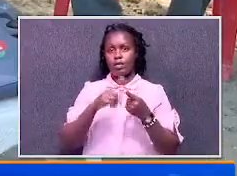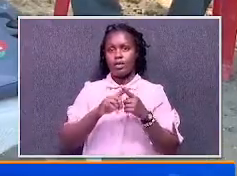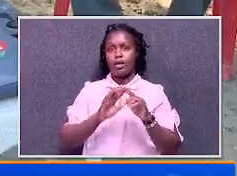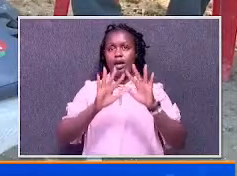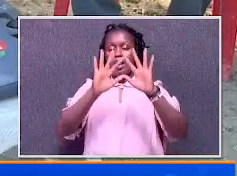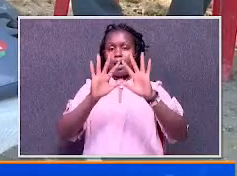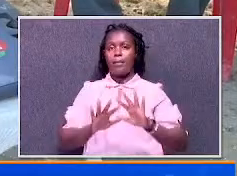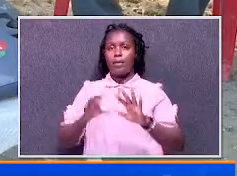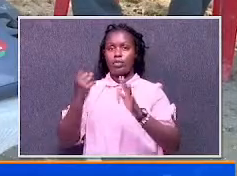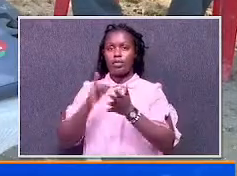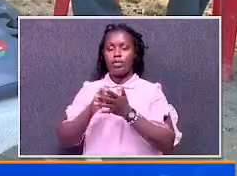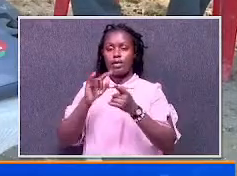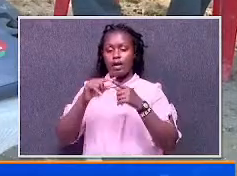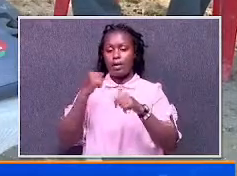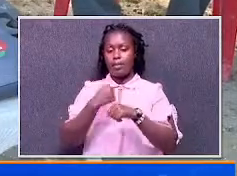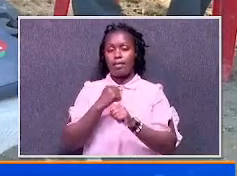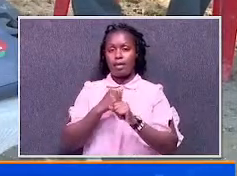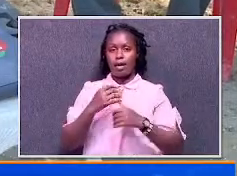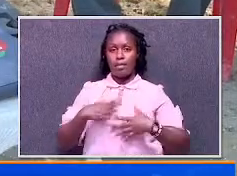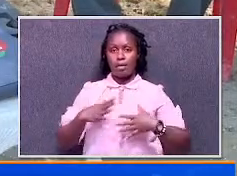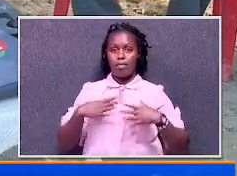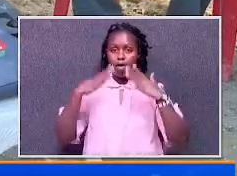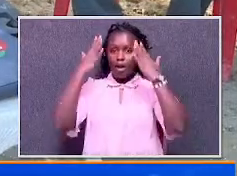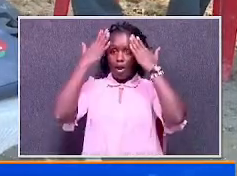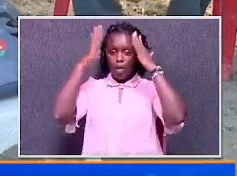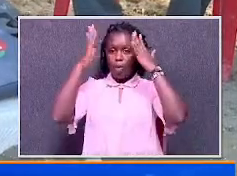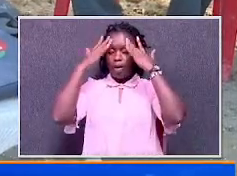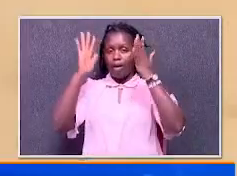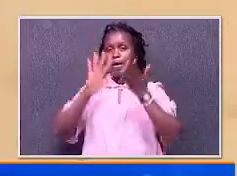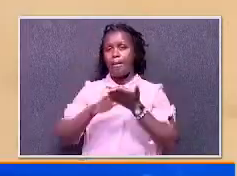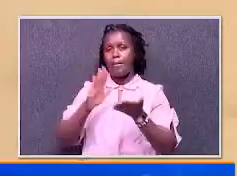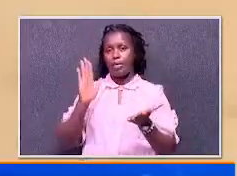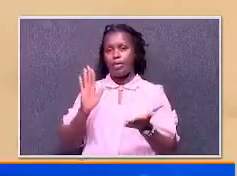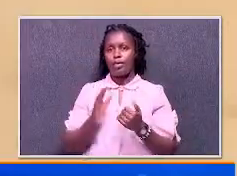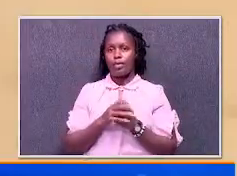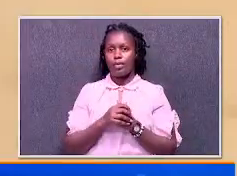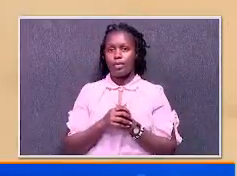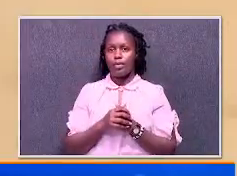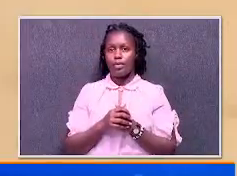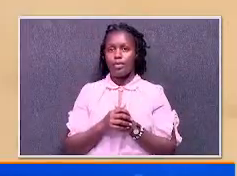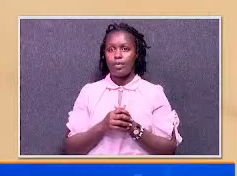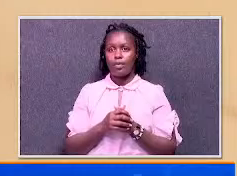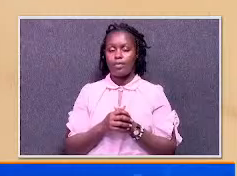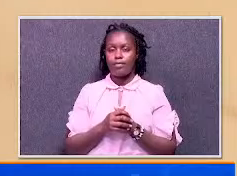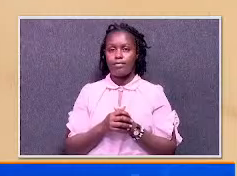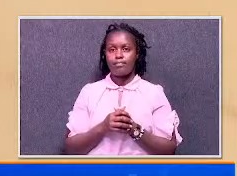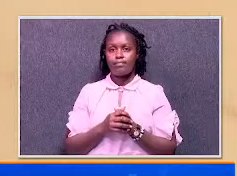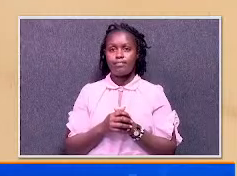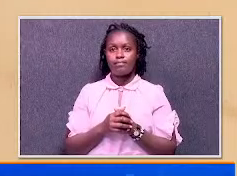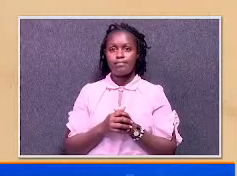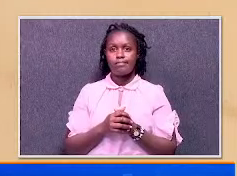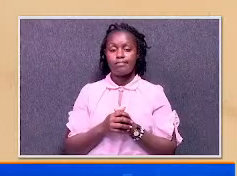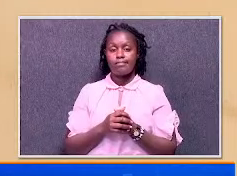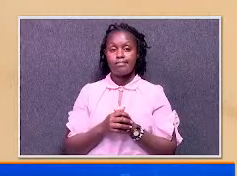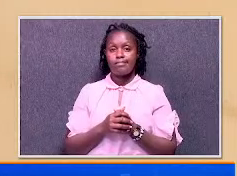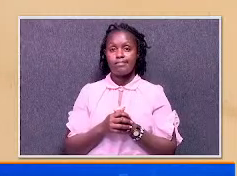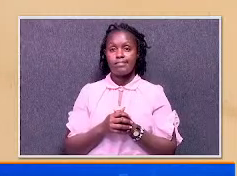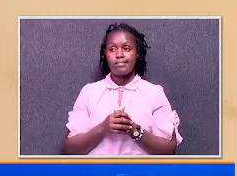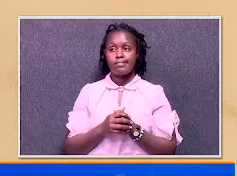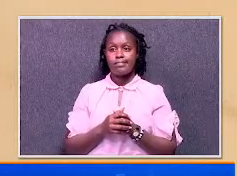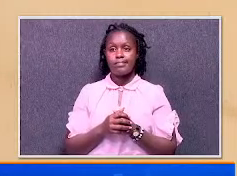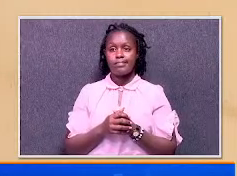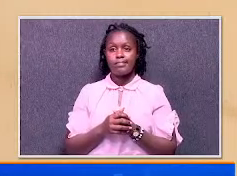bid to create more awareness in the area. We find the child is susceptible